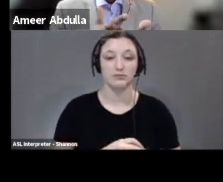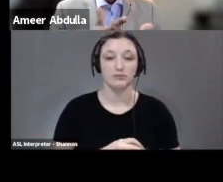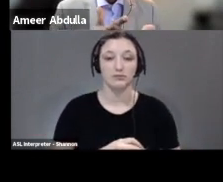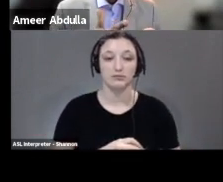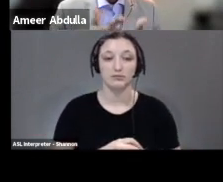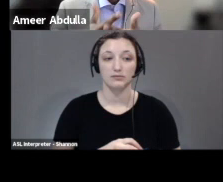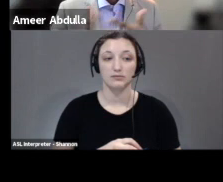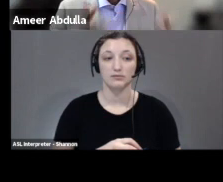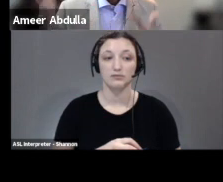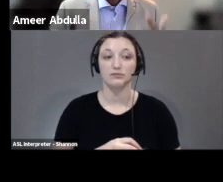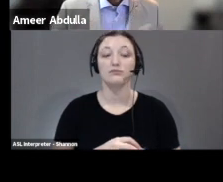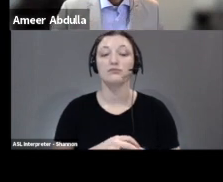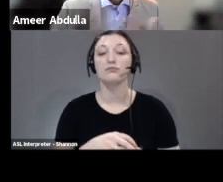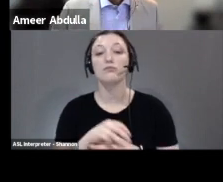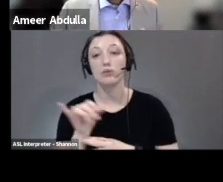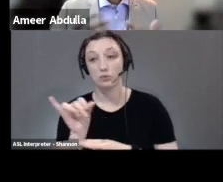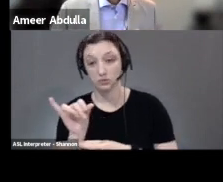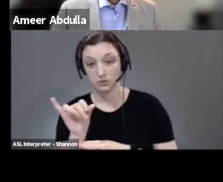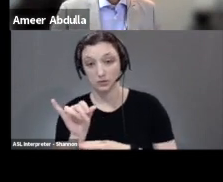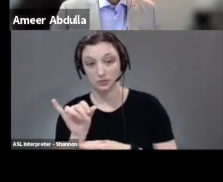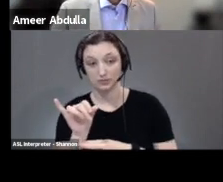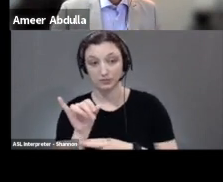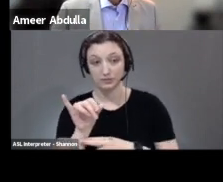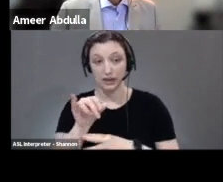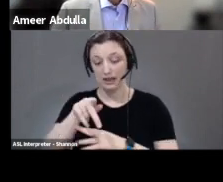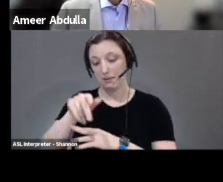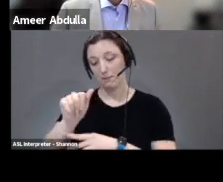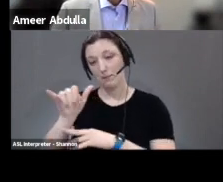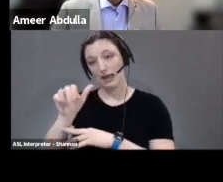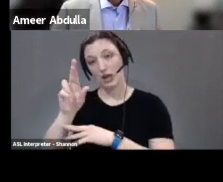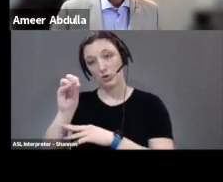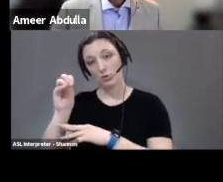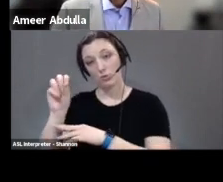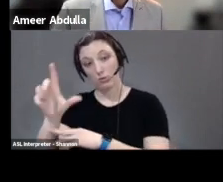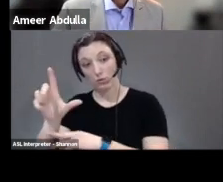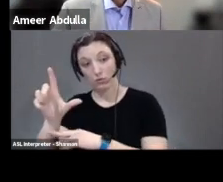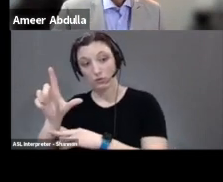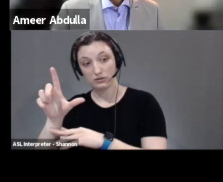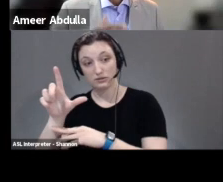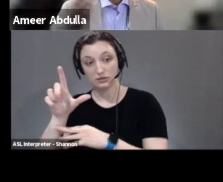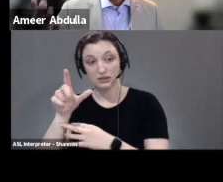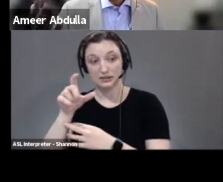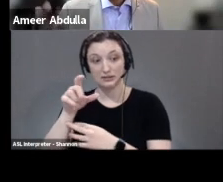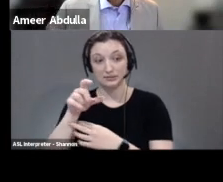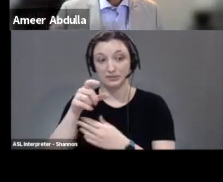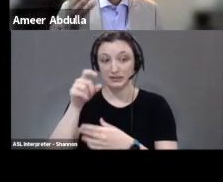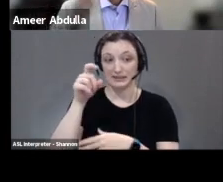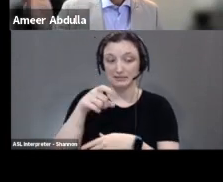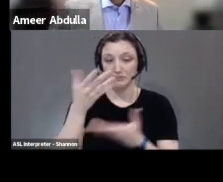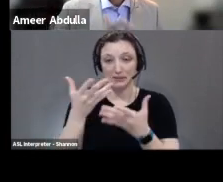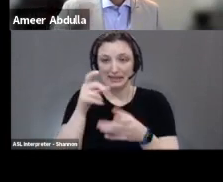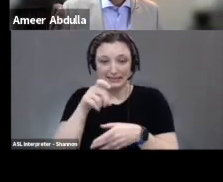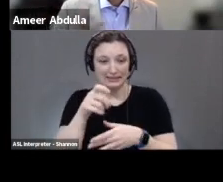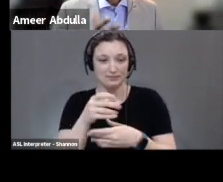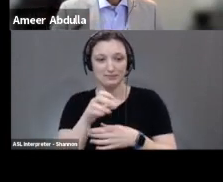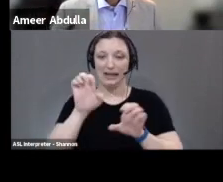In addition, your payroll remittances, so your T4s and those sorts of things, may have to be e-filed if you have a certain number, and that number kind